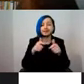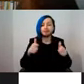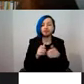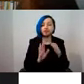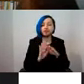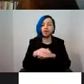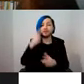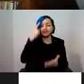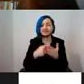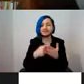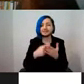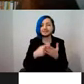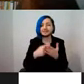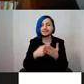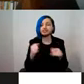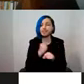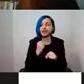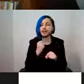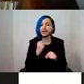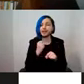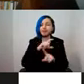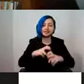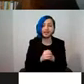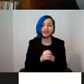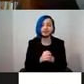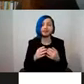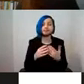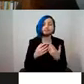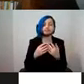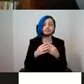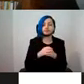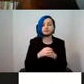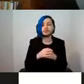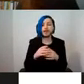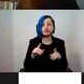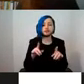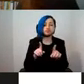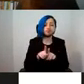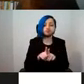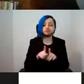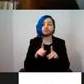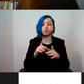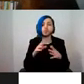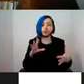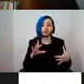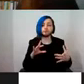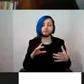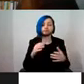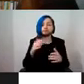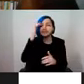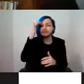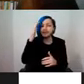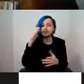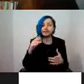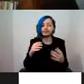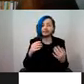investigation and a data model that aims to propose speculative alignment with the LINCTART framework, which is currently in process at the moment. The data model will also